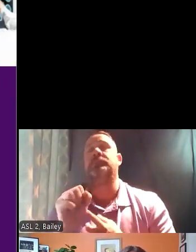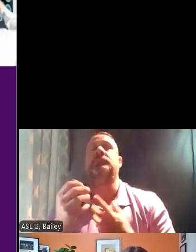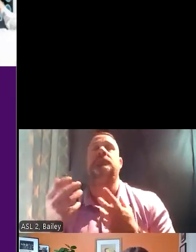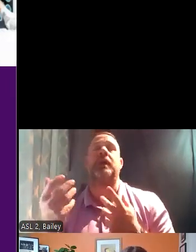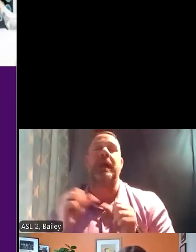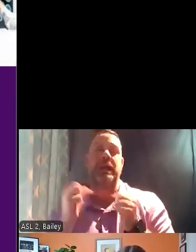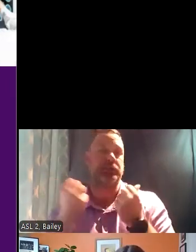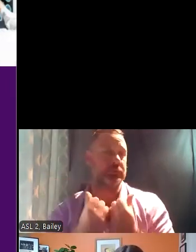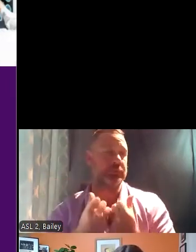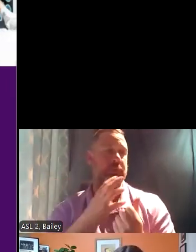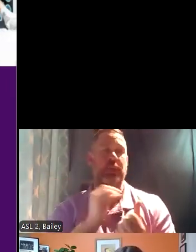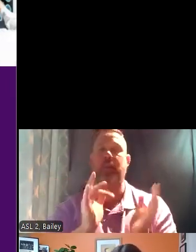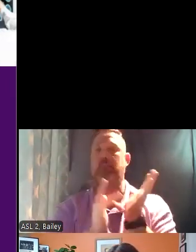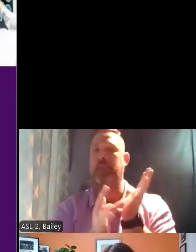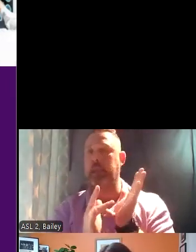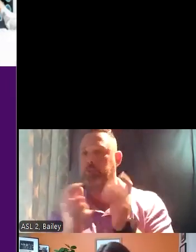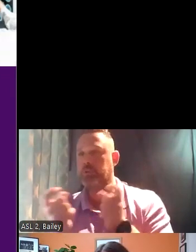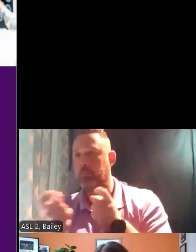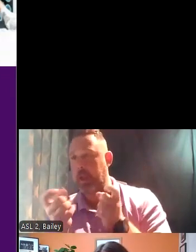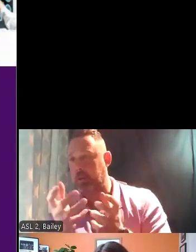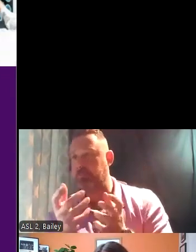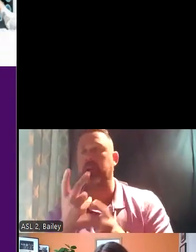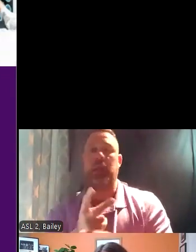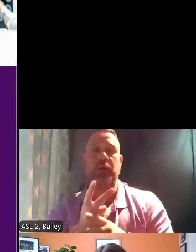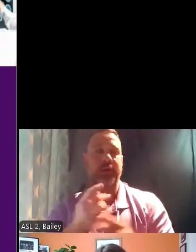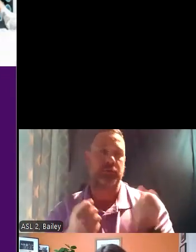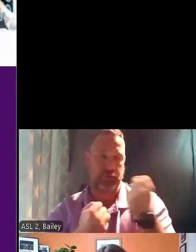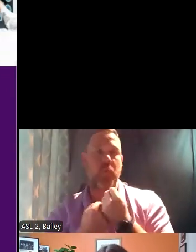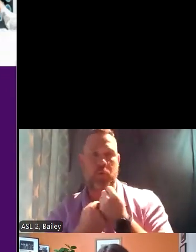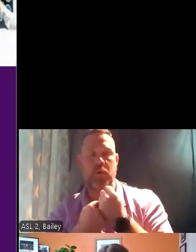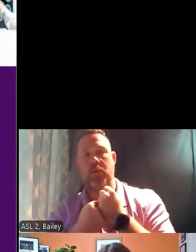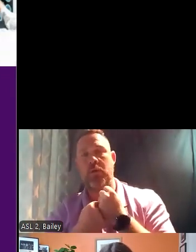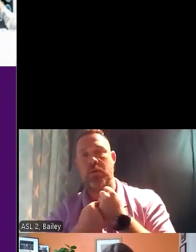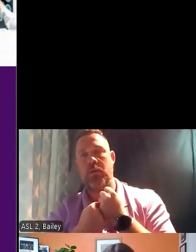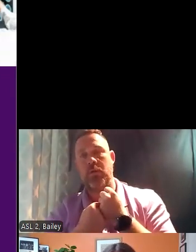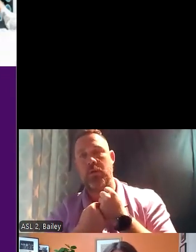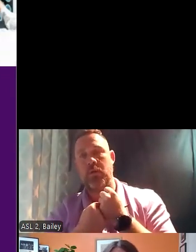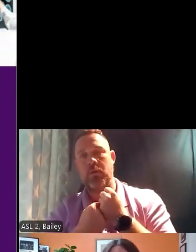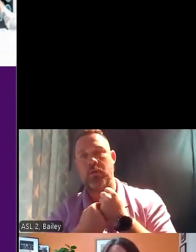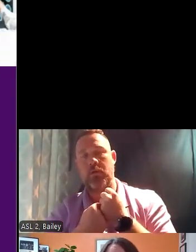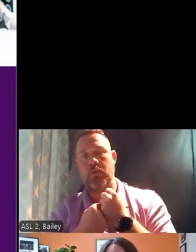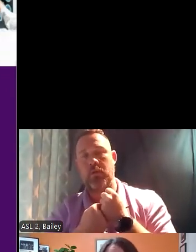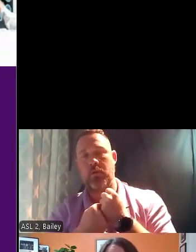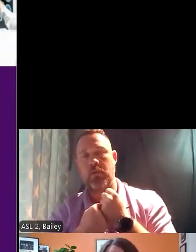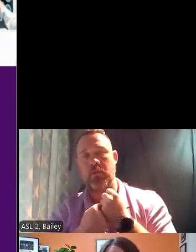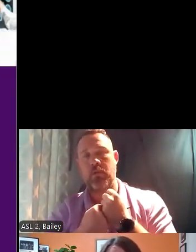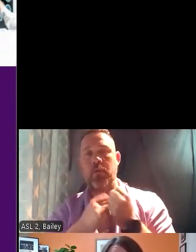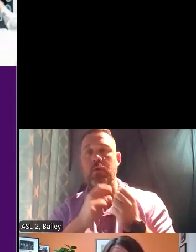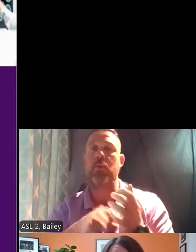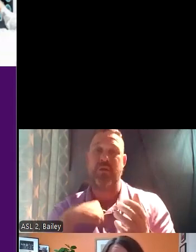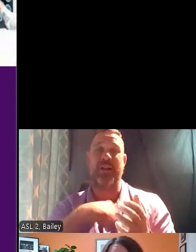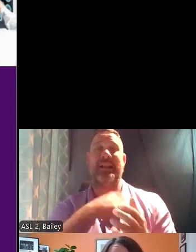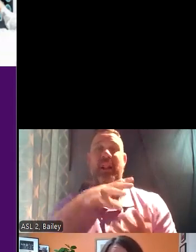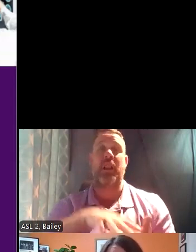and medication management, caregiver support. And so really what we've learned